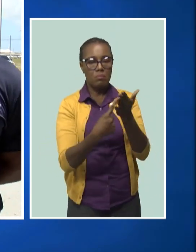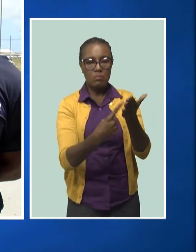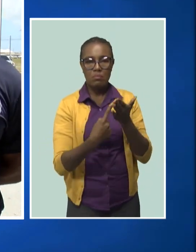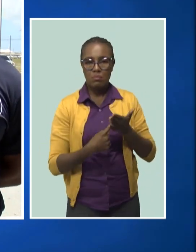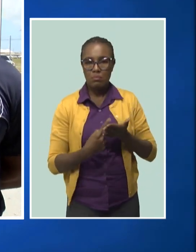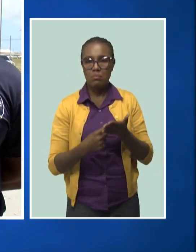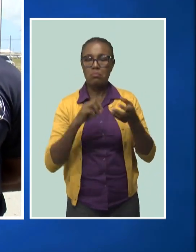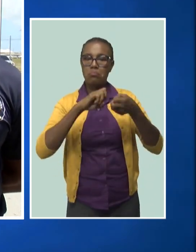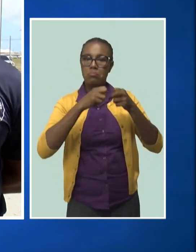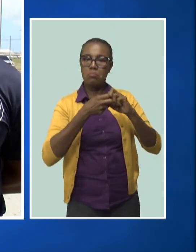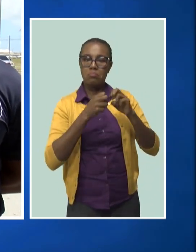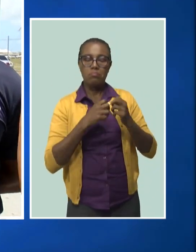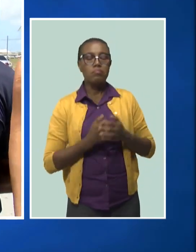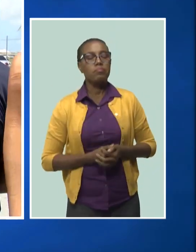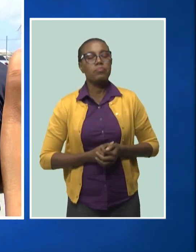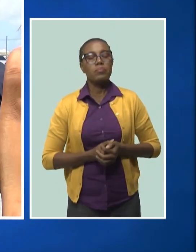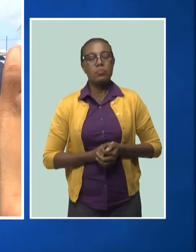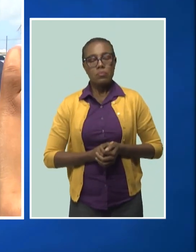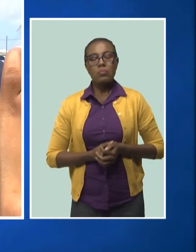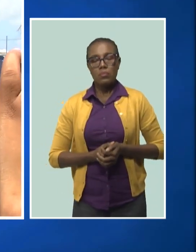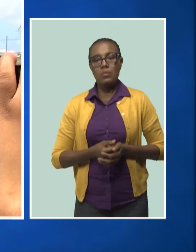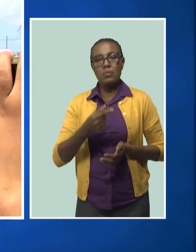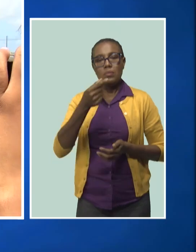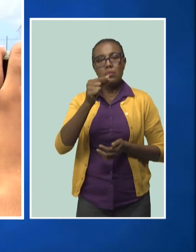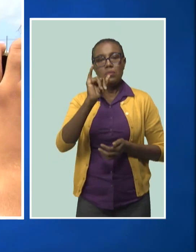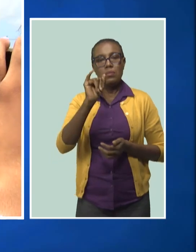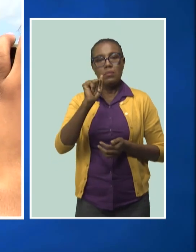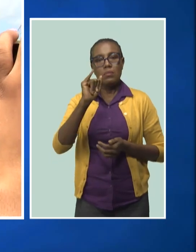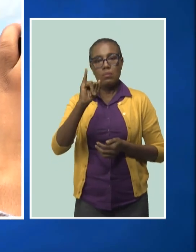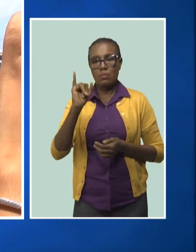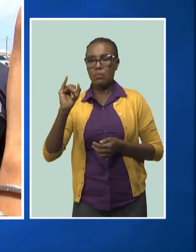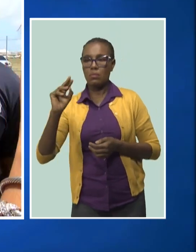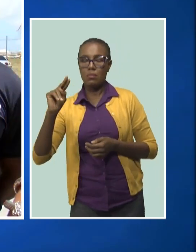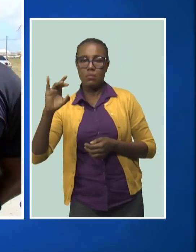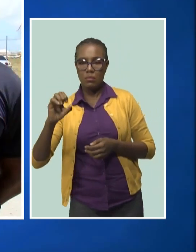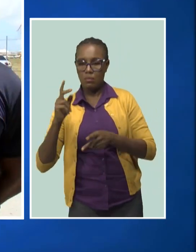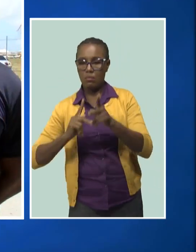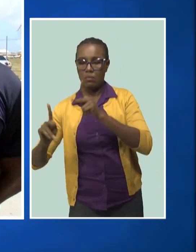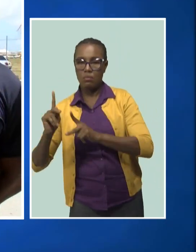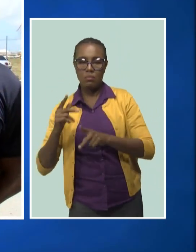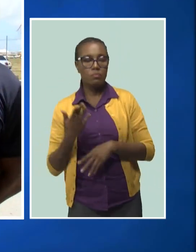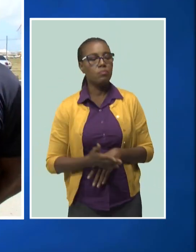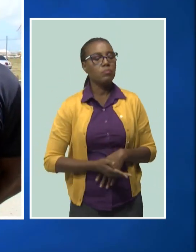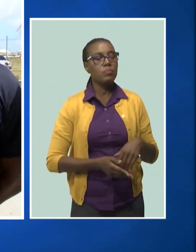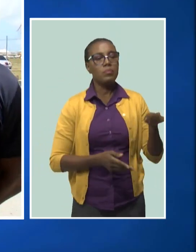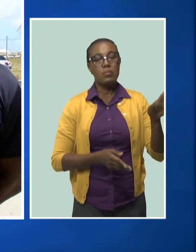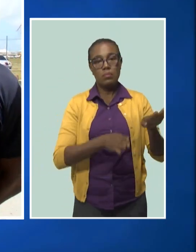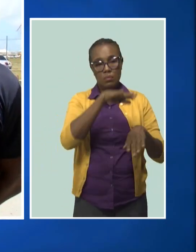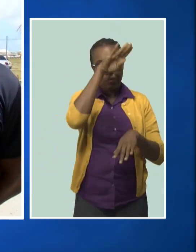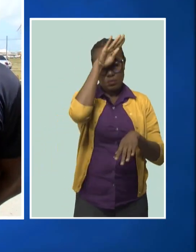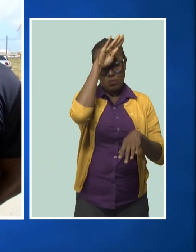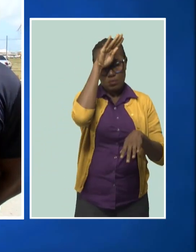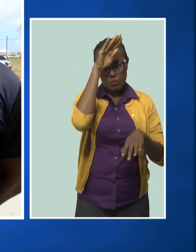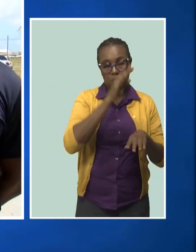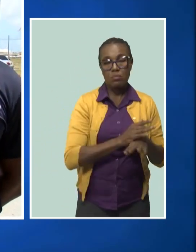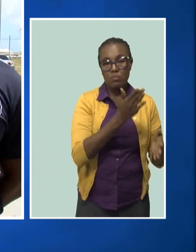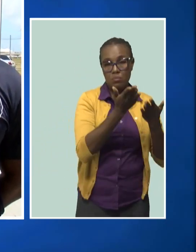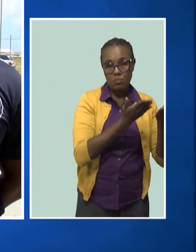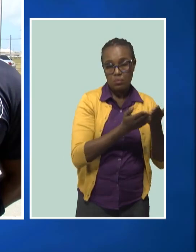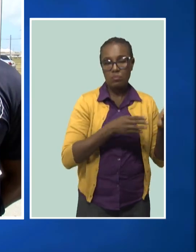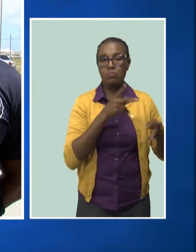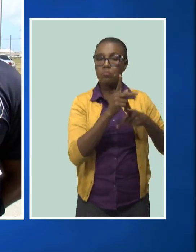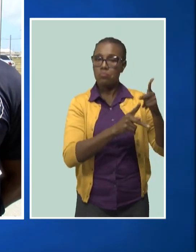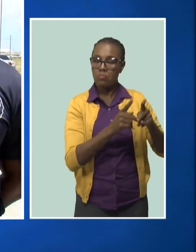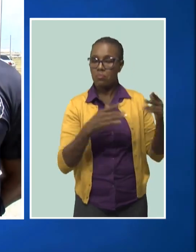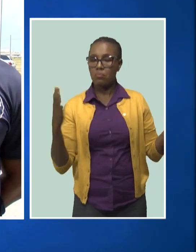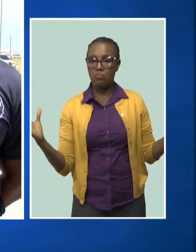meeting with personnel from GAI Inc. and administration from the Barbados Fire Service. We receive